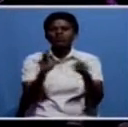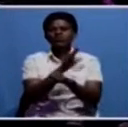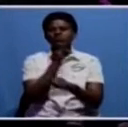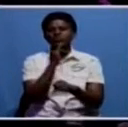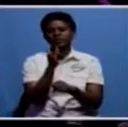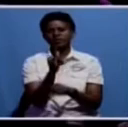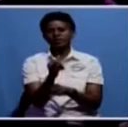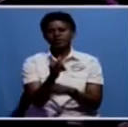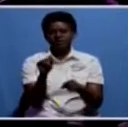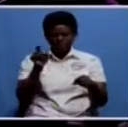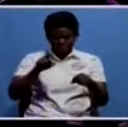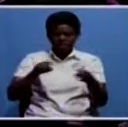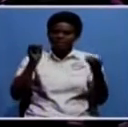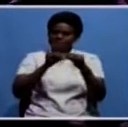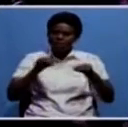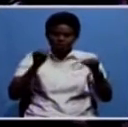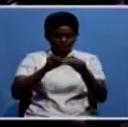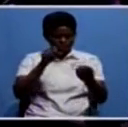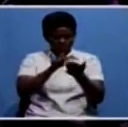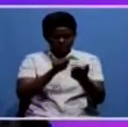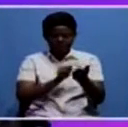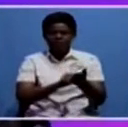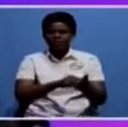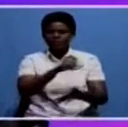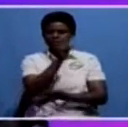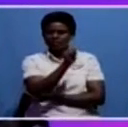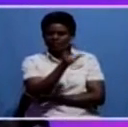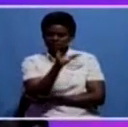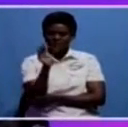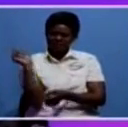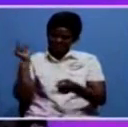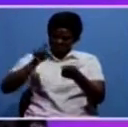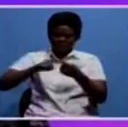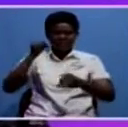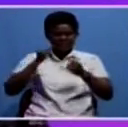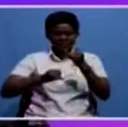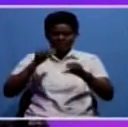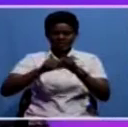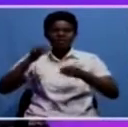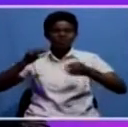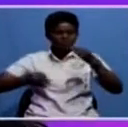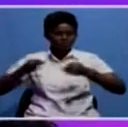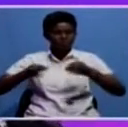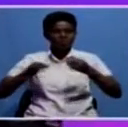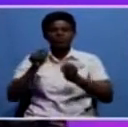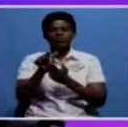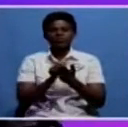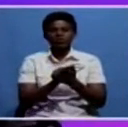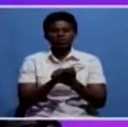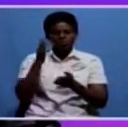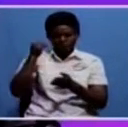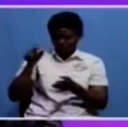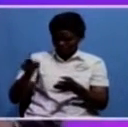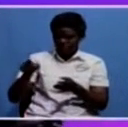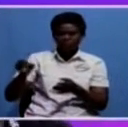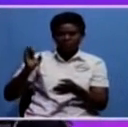through further veracity tests, whether it's the anti-corruption and finally in the courts of law, because by its nature it's